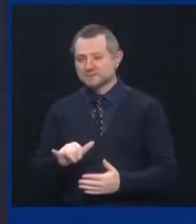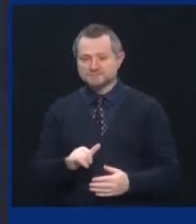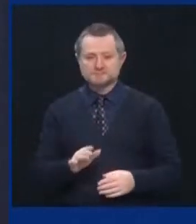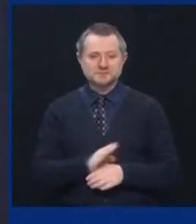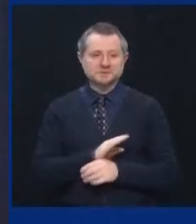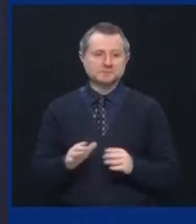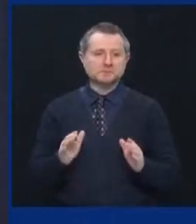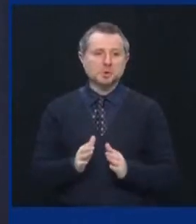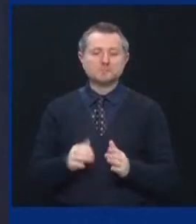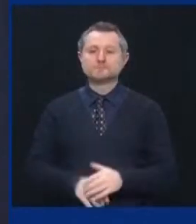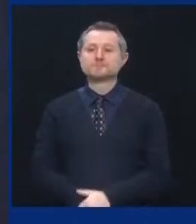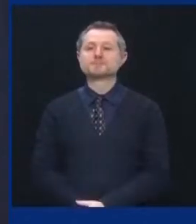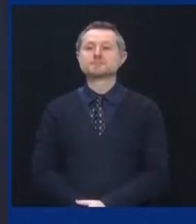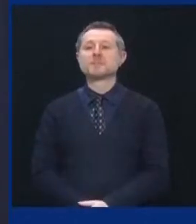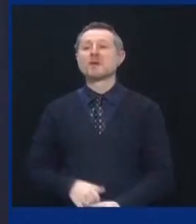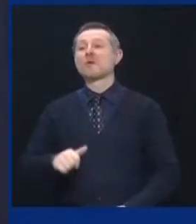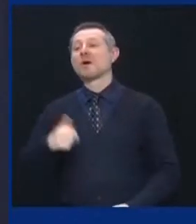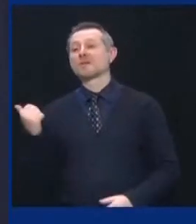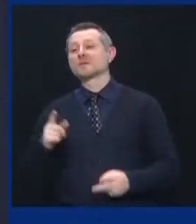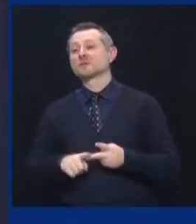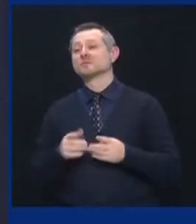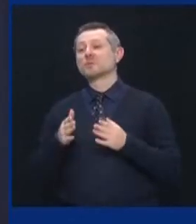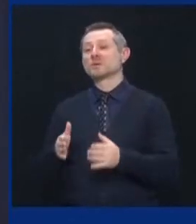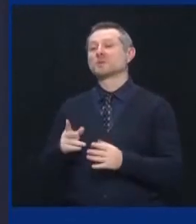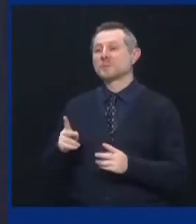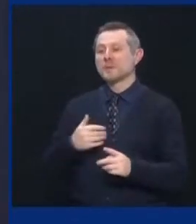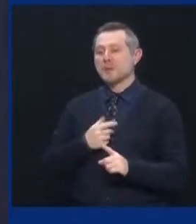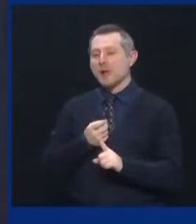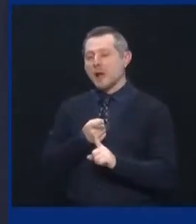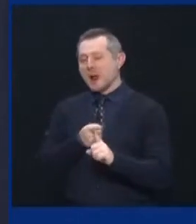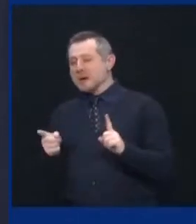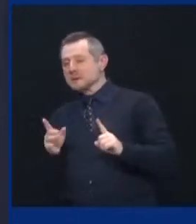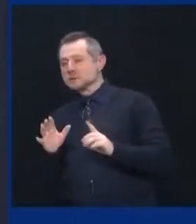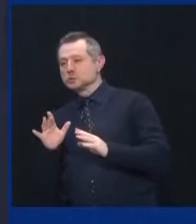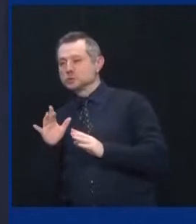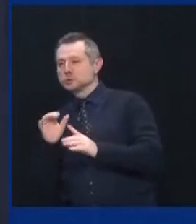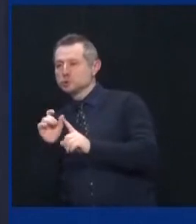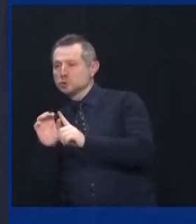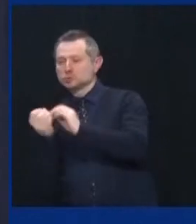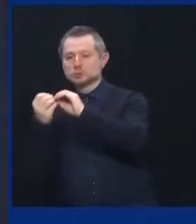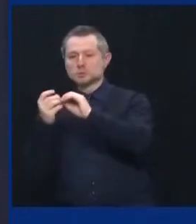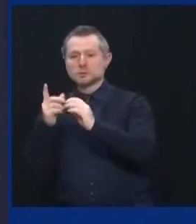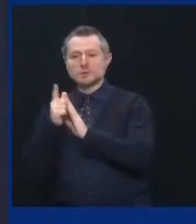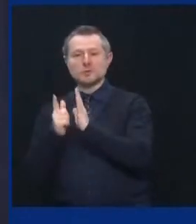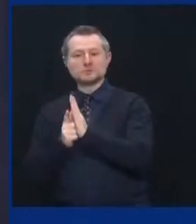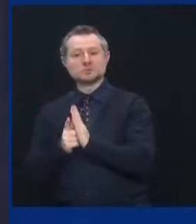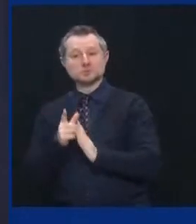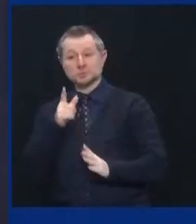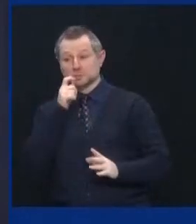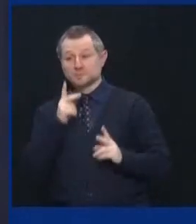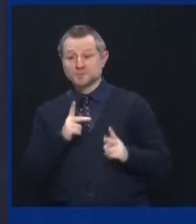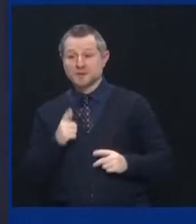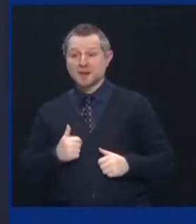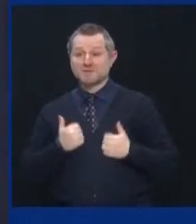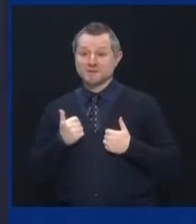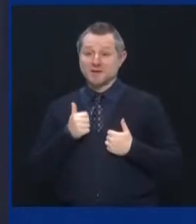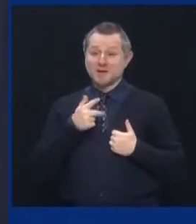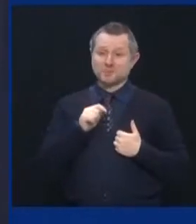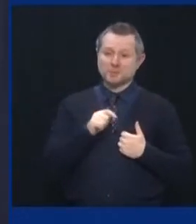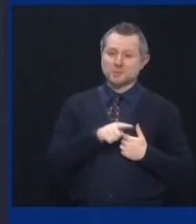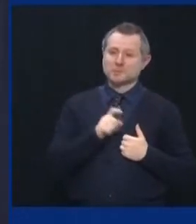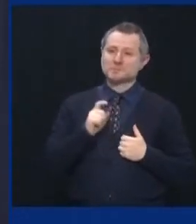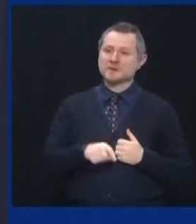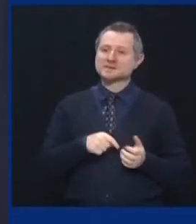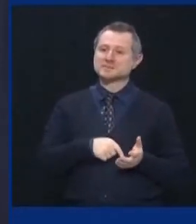Second loophole is residential tenants would have to pay late fees